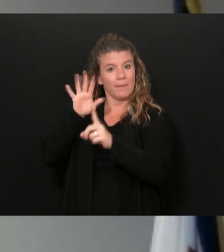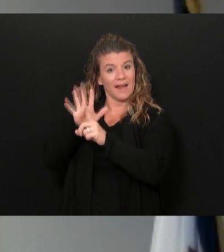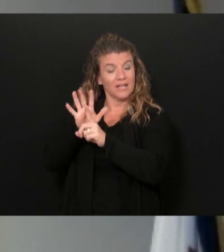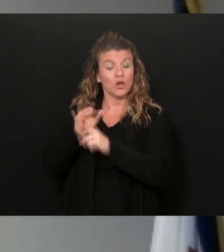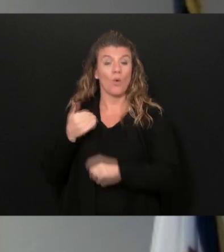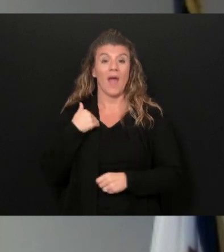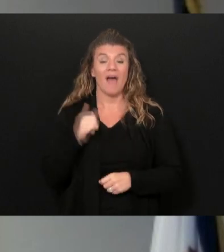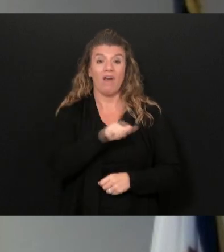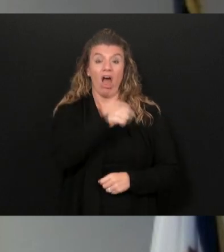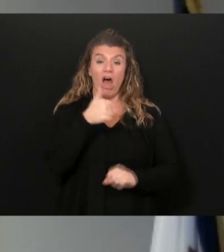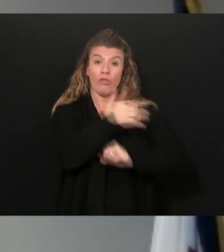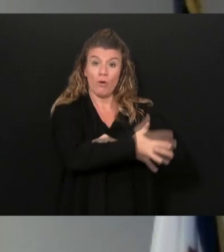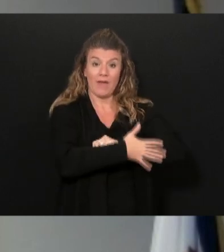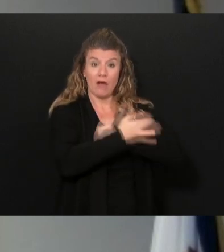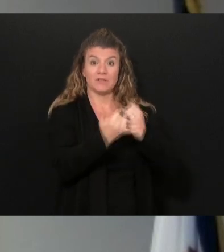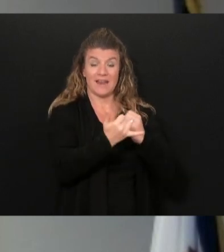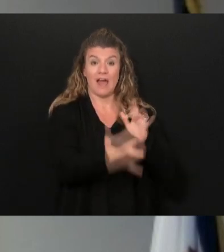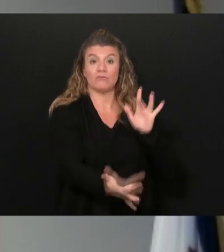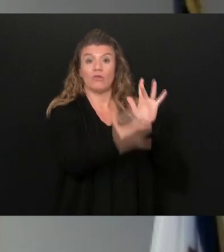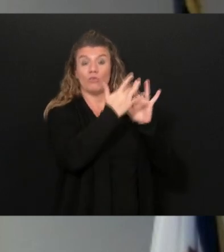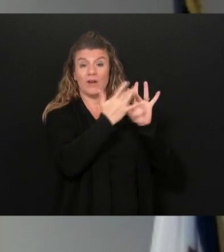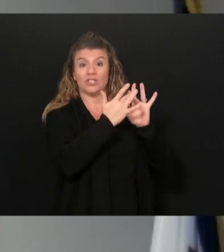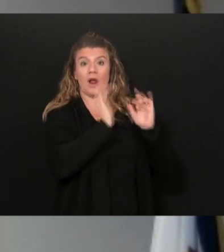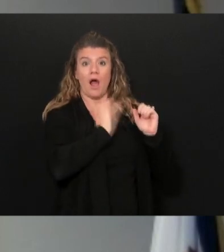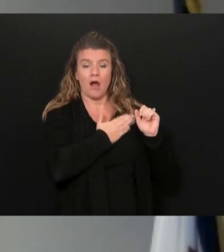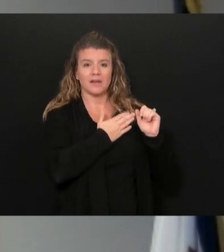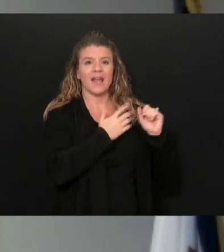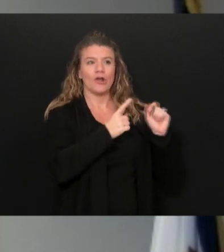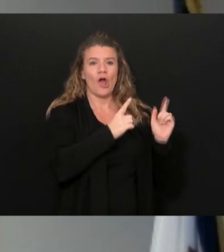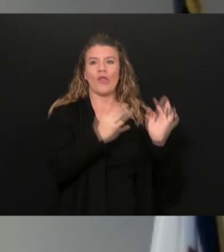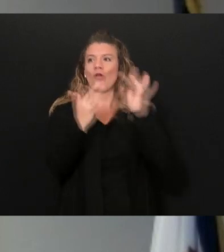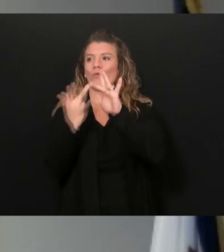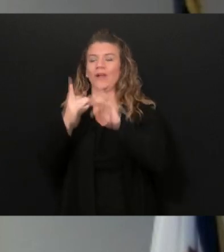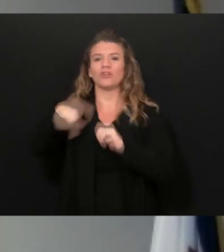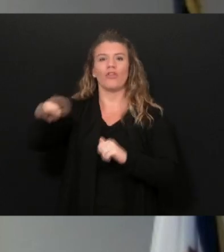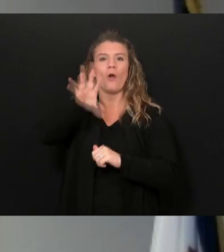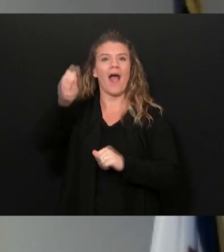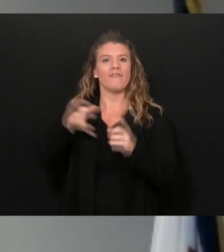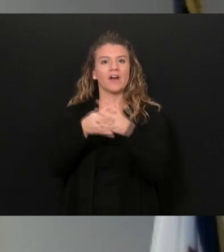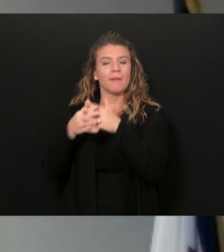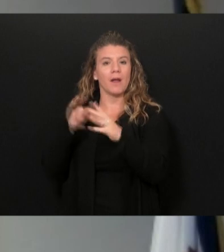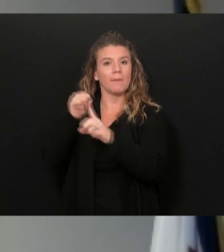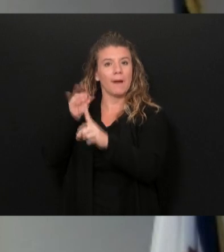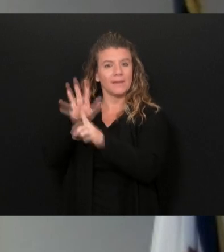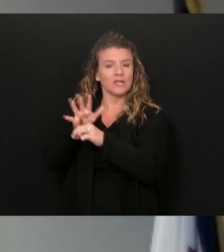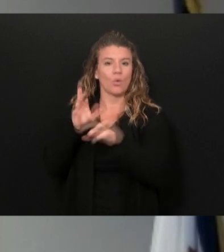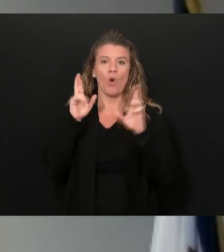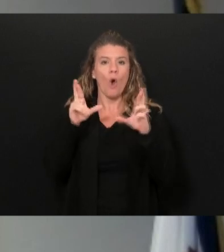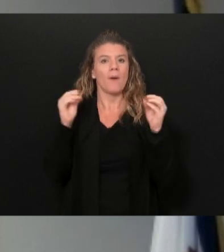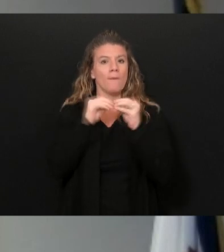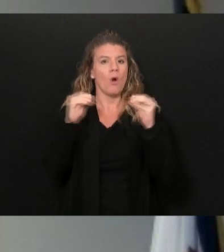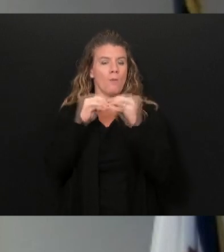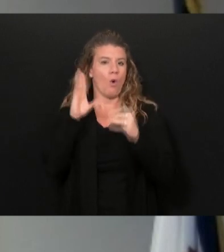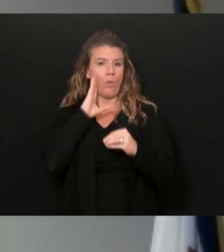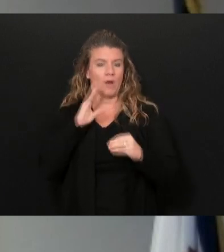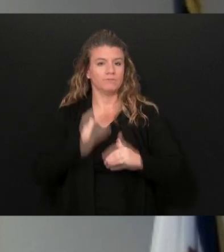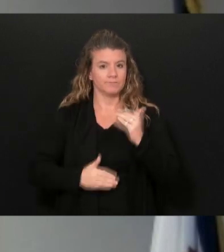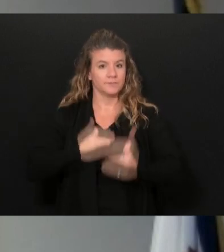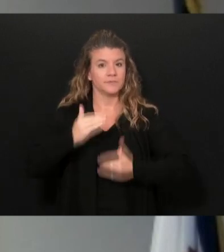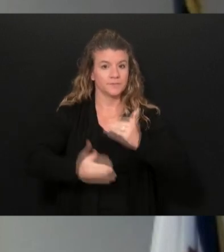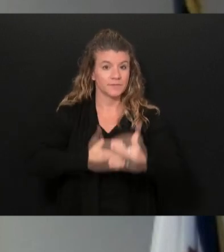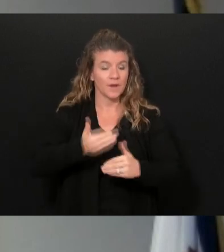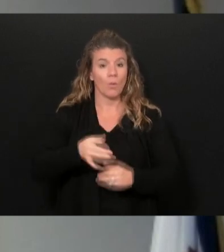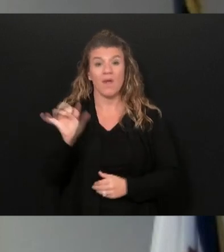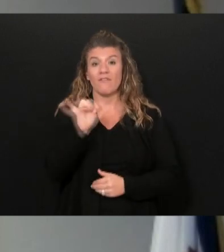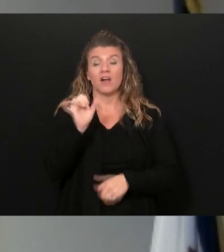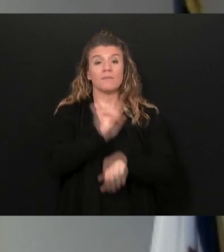are reaching out to our African American population, and more I think that we hope will continue to do so. In addition, we have been working